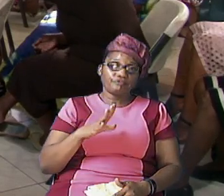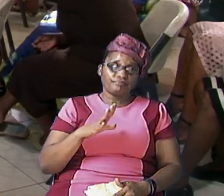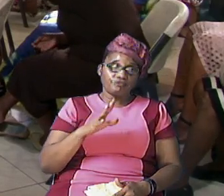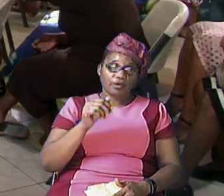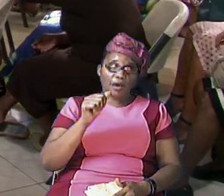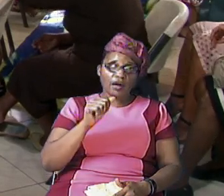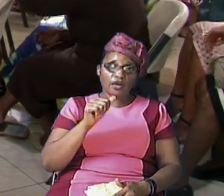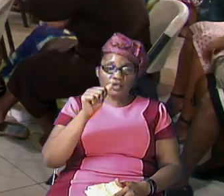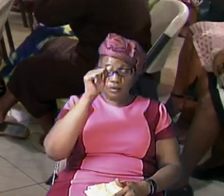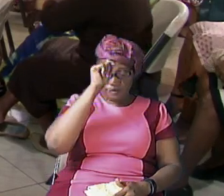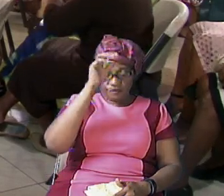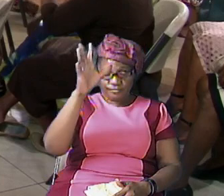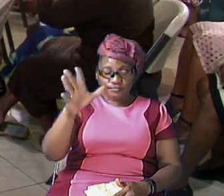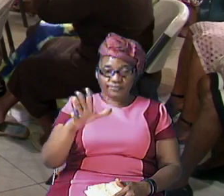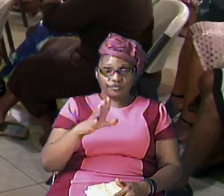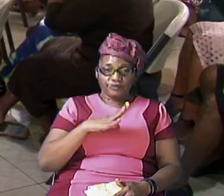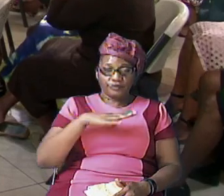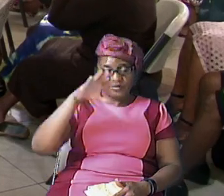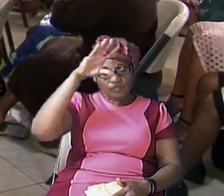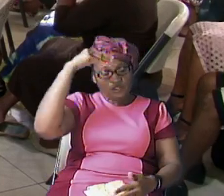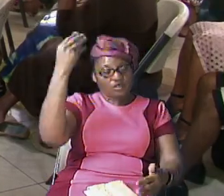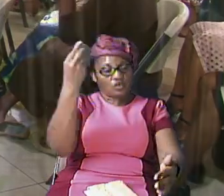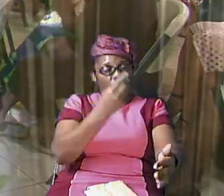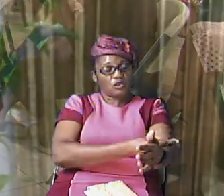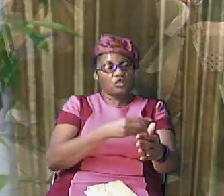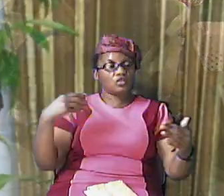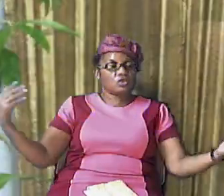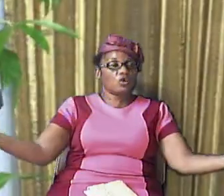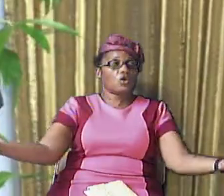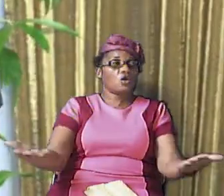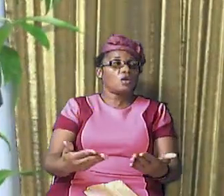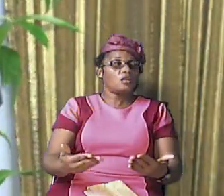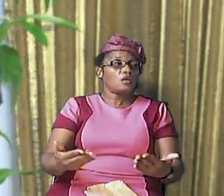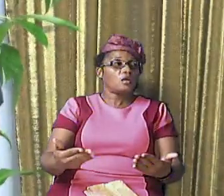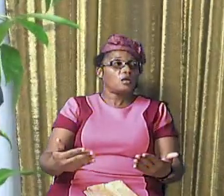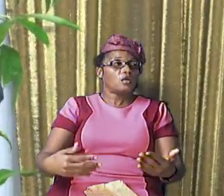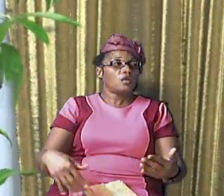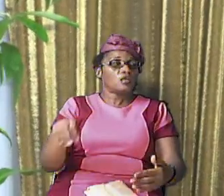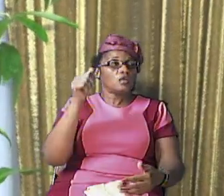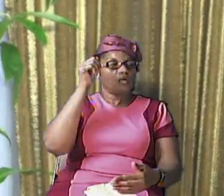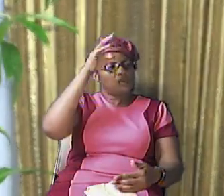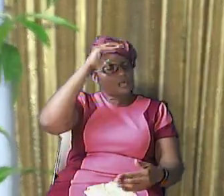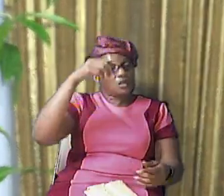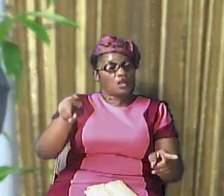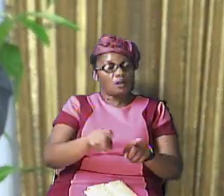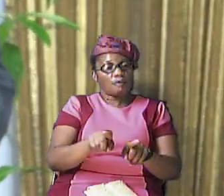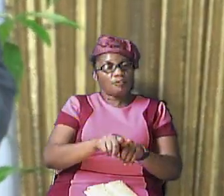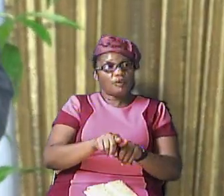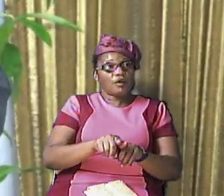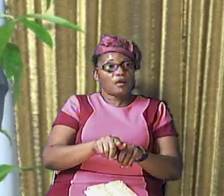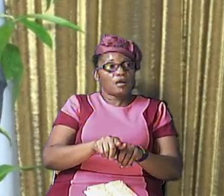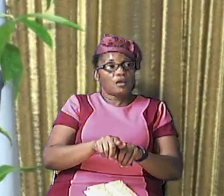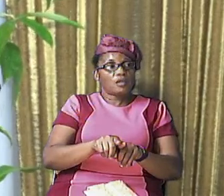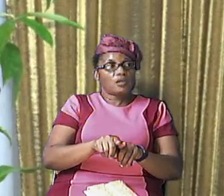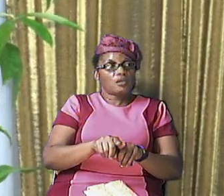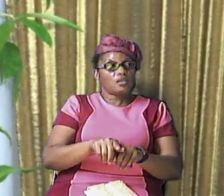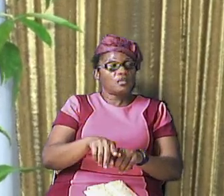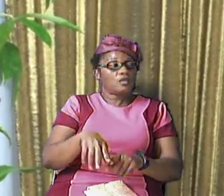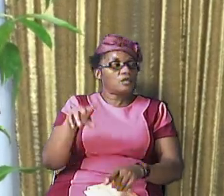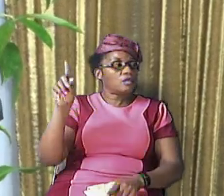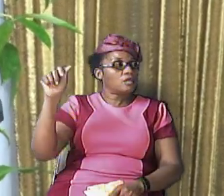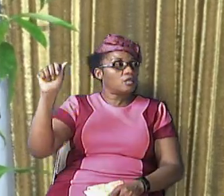amen, and her son, they are here, Brother Michael Daly from Pentecostal